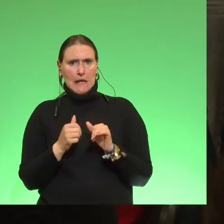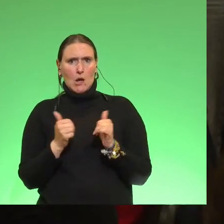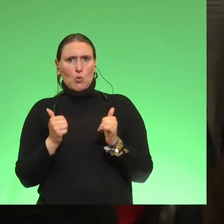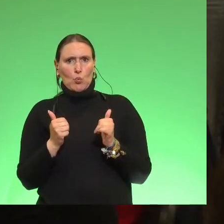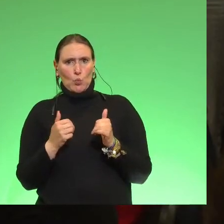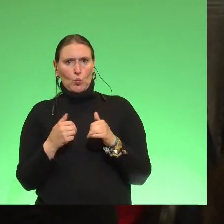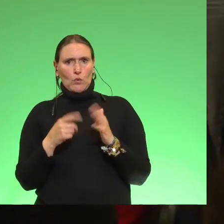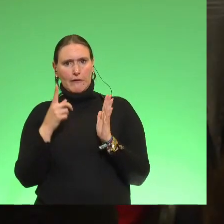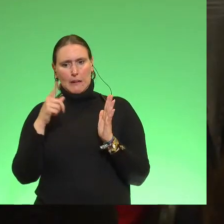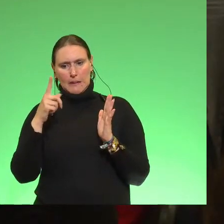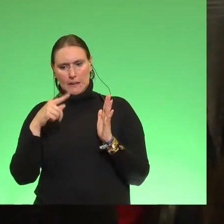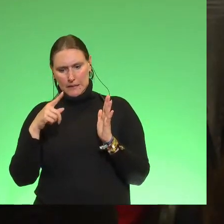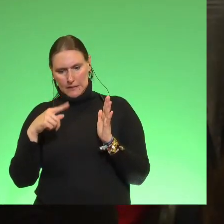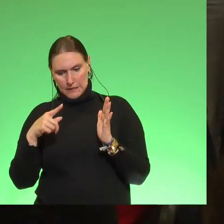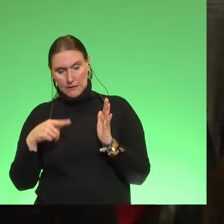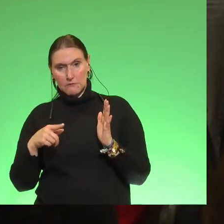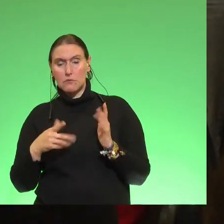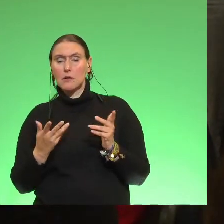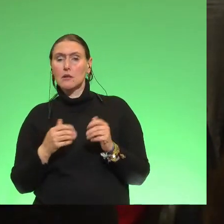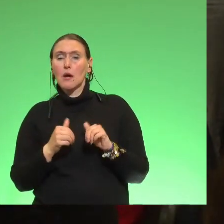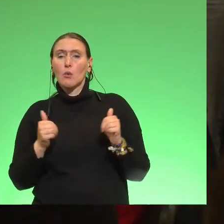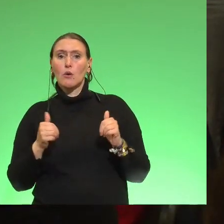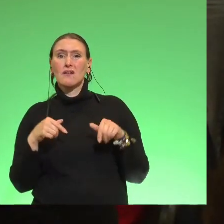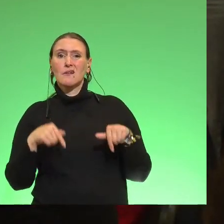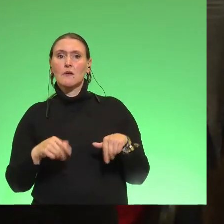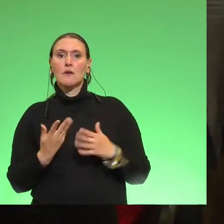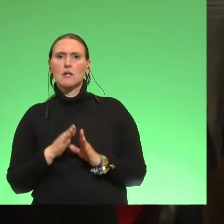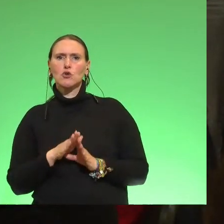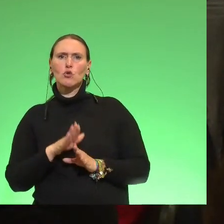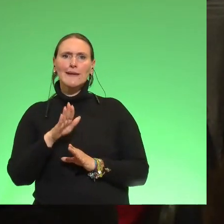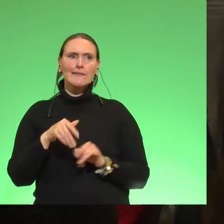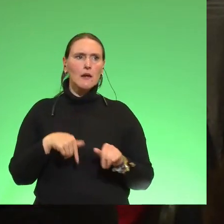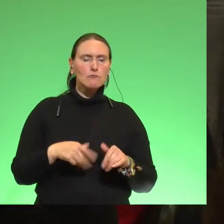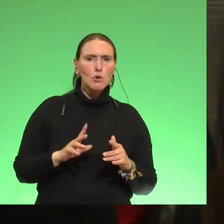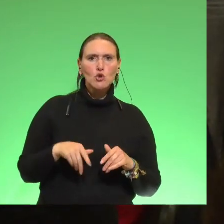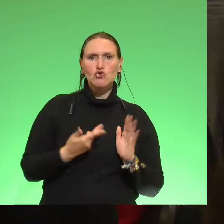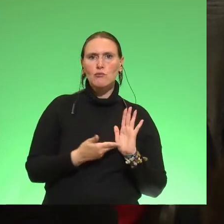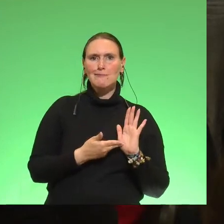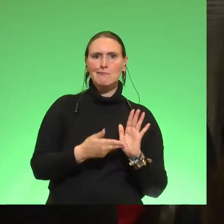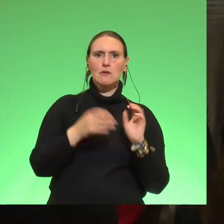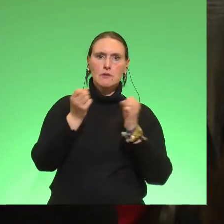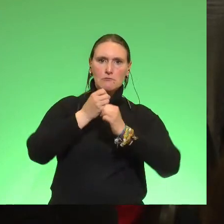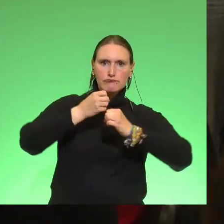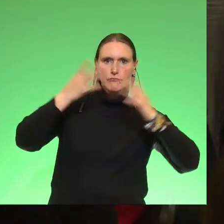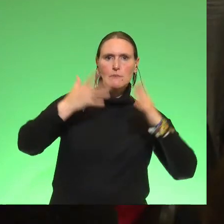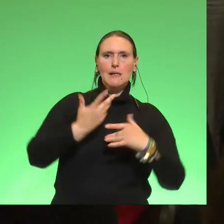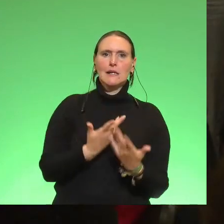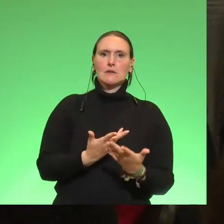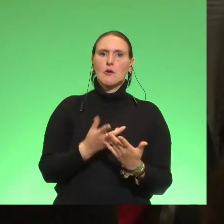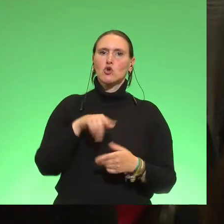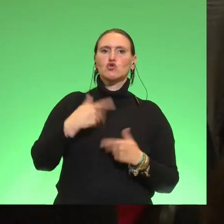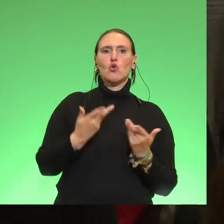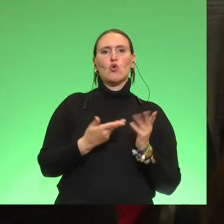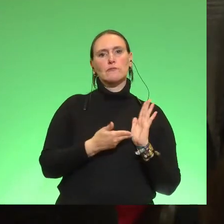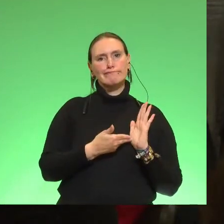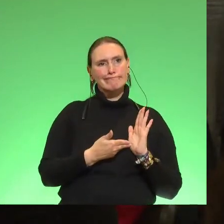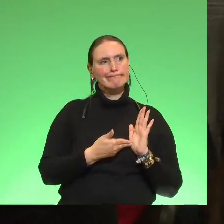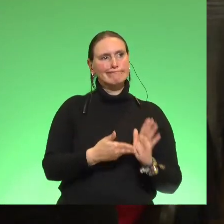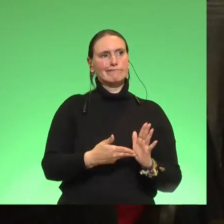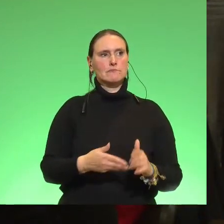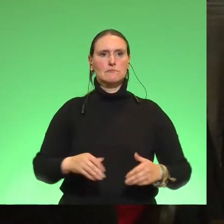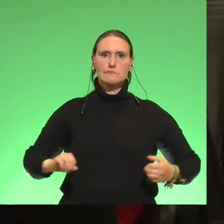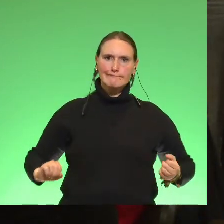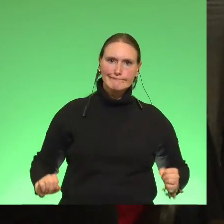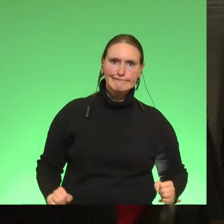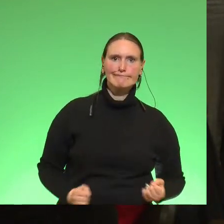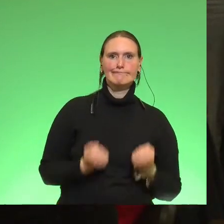for providing a space of light and inspiration and courage to make a